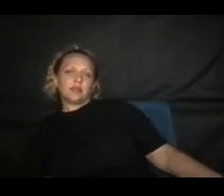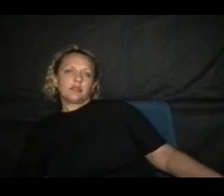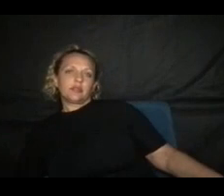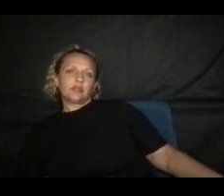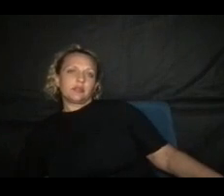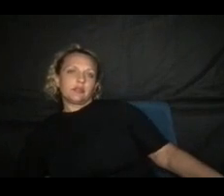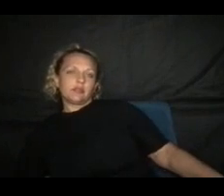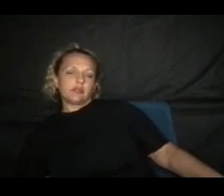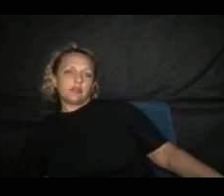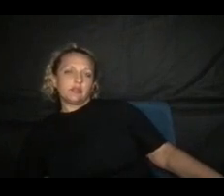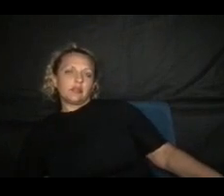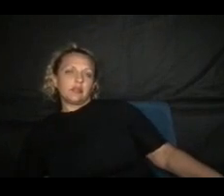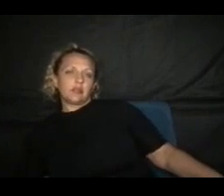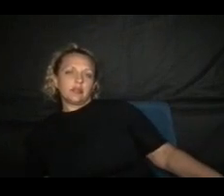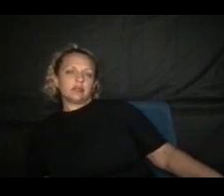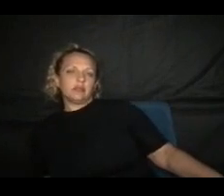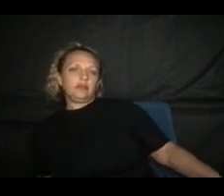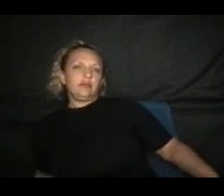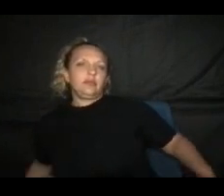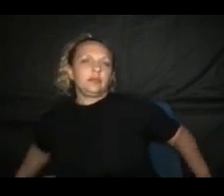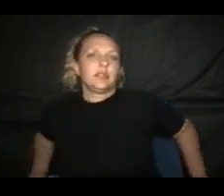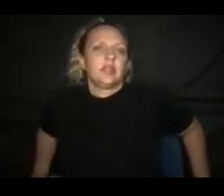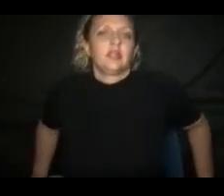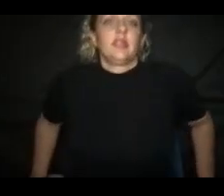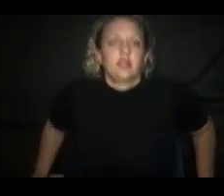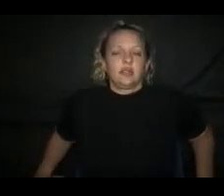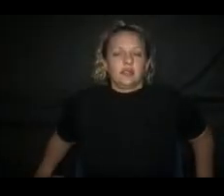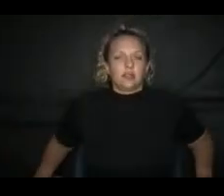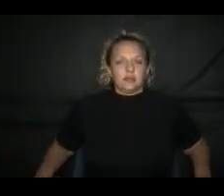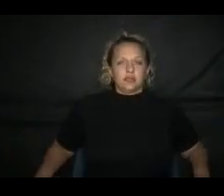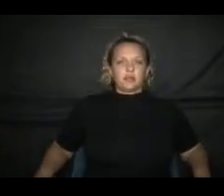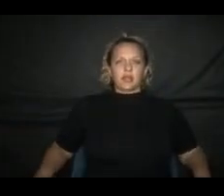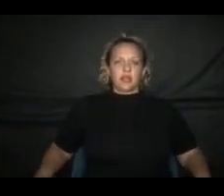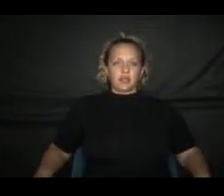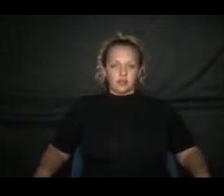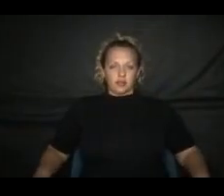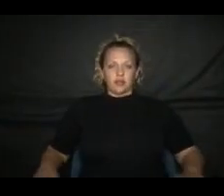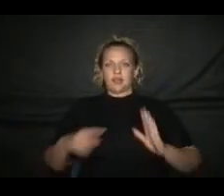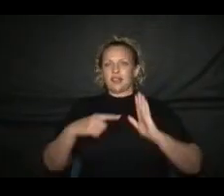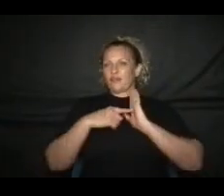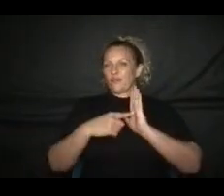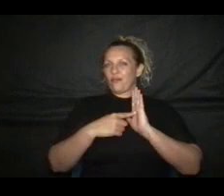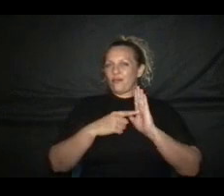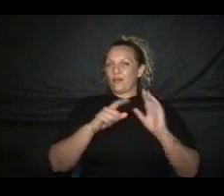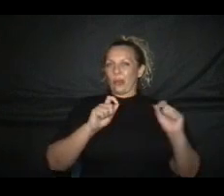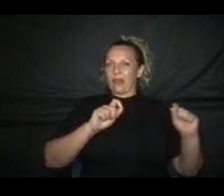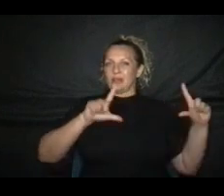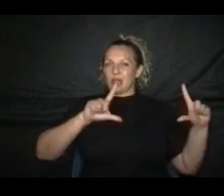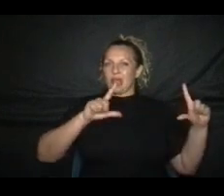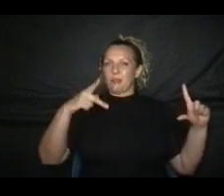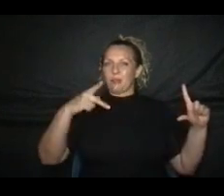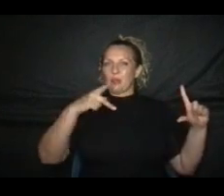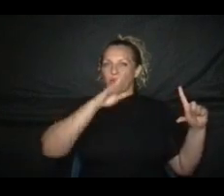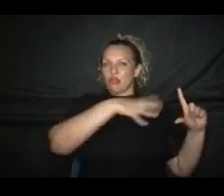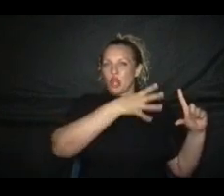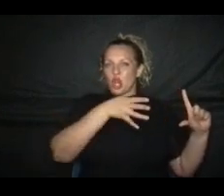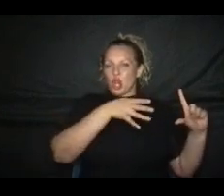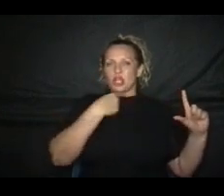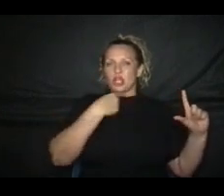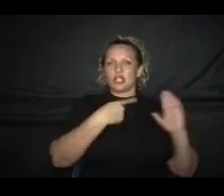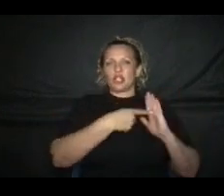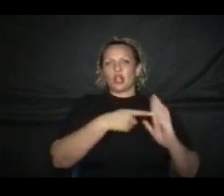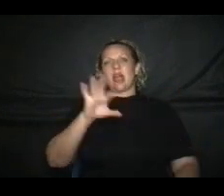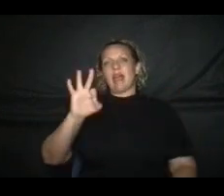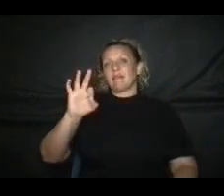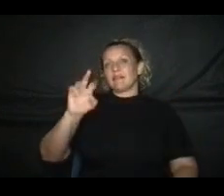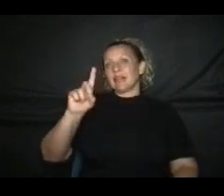So there were projects. That was one of the first slides that we showed. It was a purple chart that showed some FDOT improvements